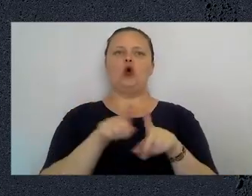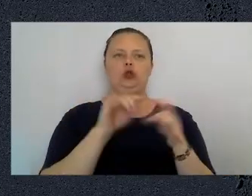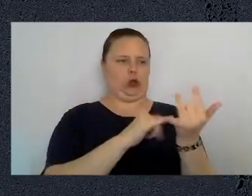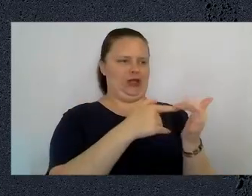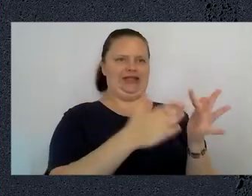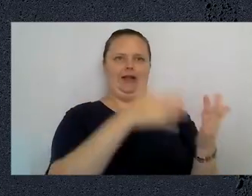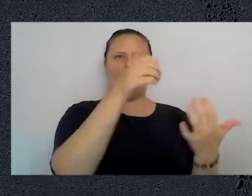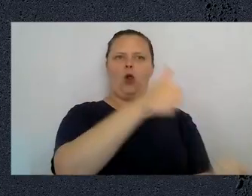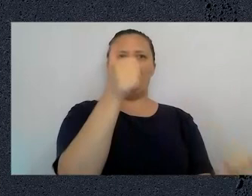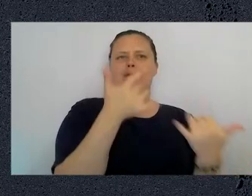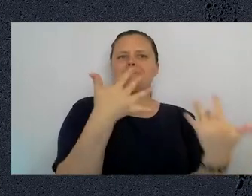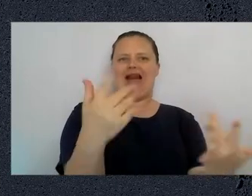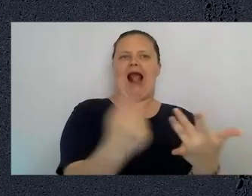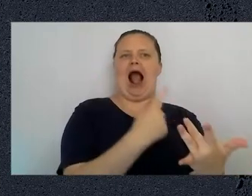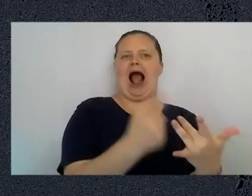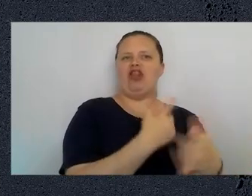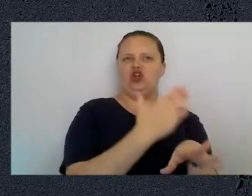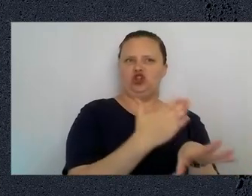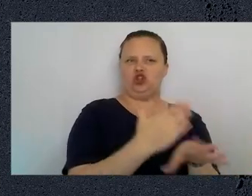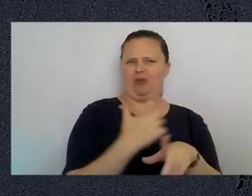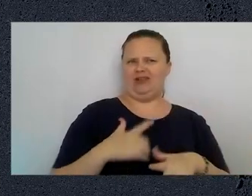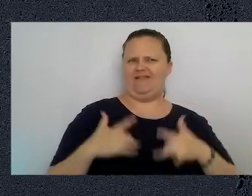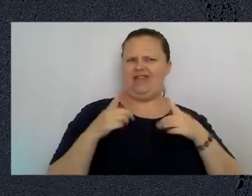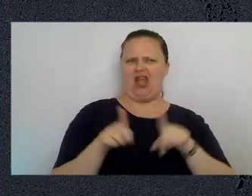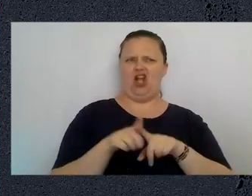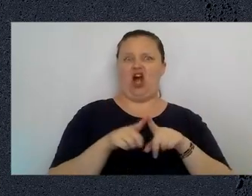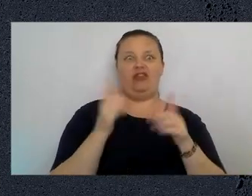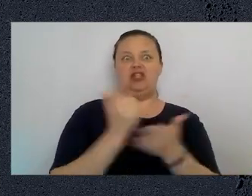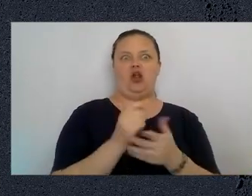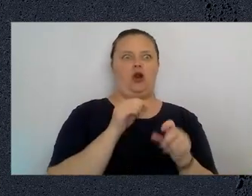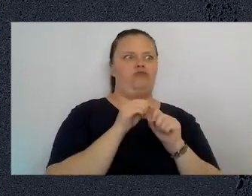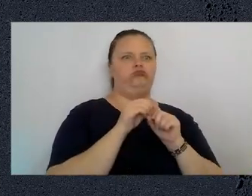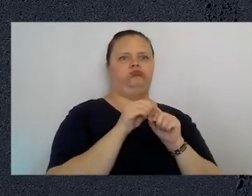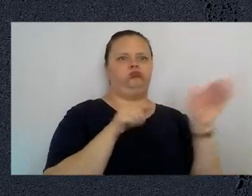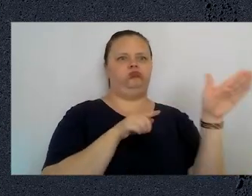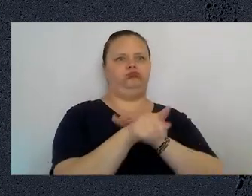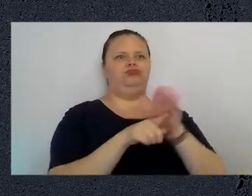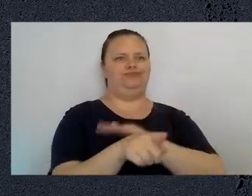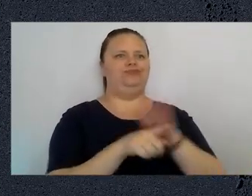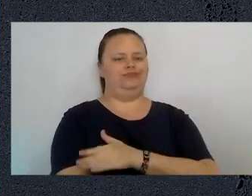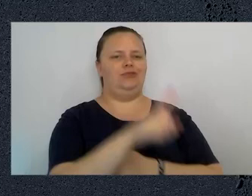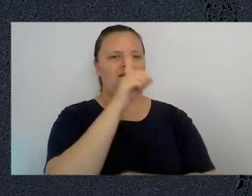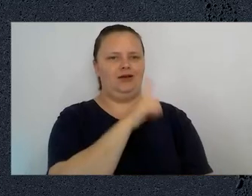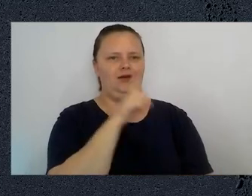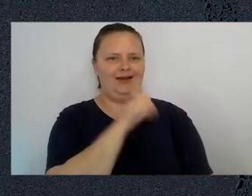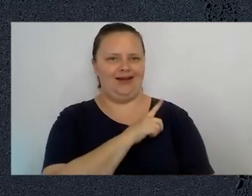there seems to kind of be this mass exodus? Yeah, that's right. Celebrate.